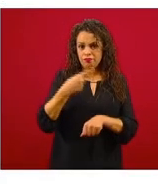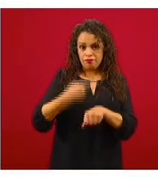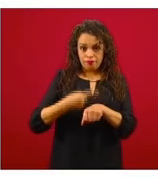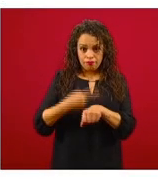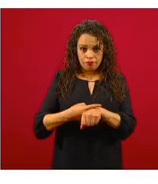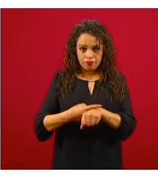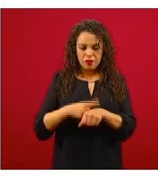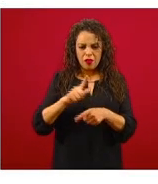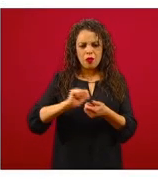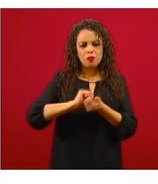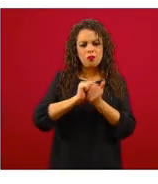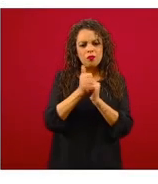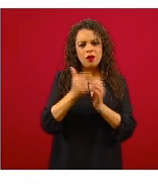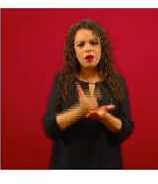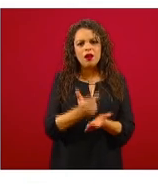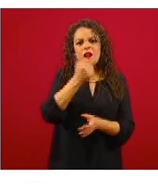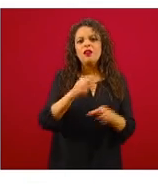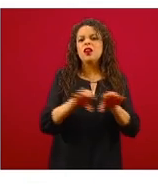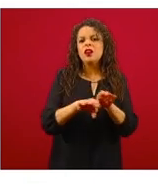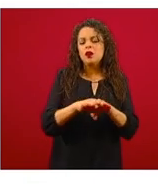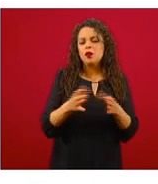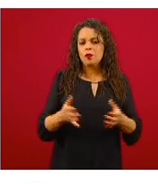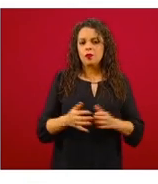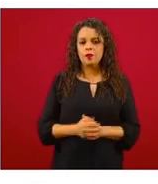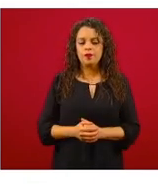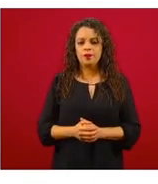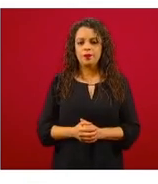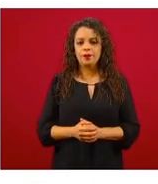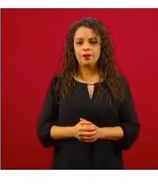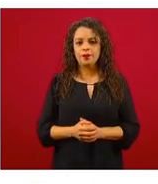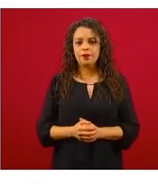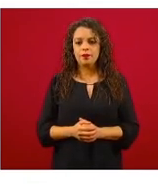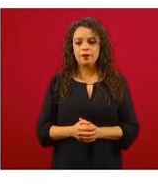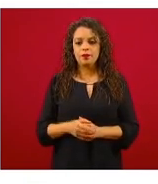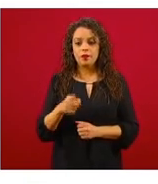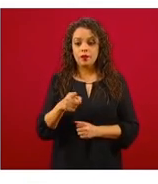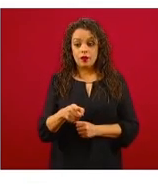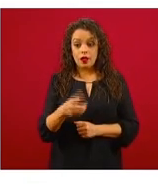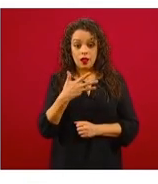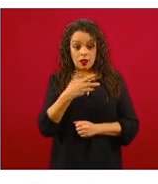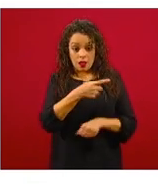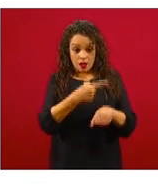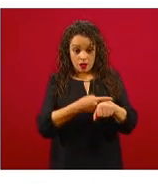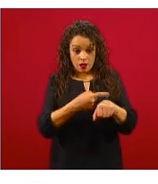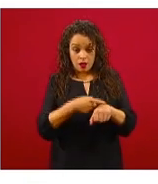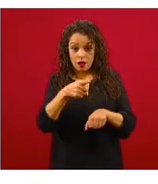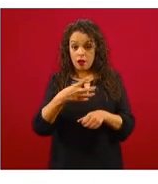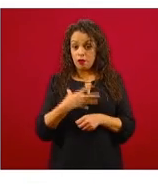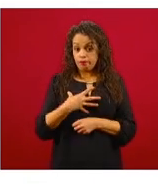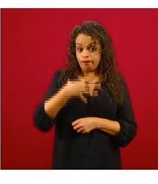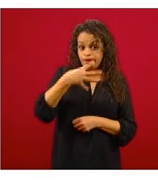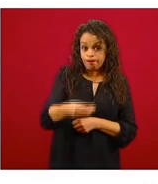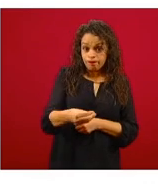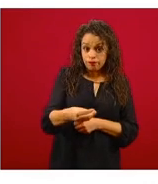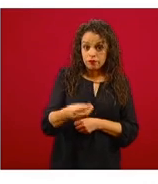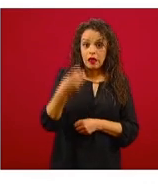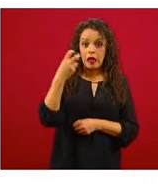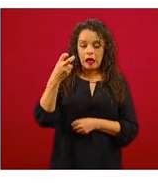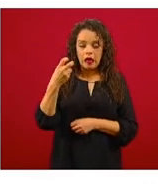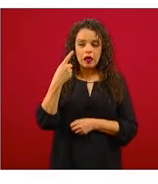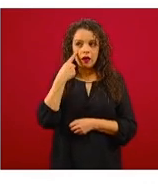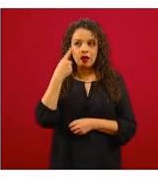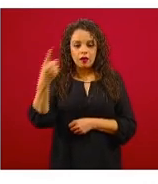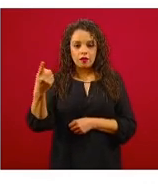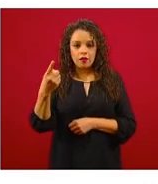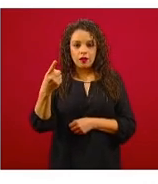your risk increases to have this disease if you have certain characteristics. That's on the left.